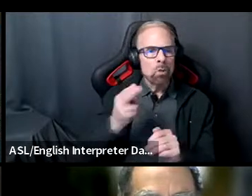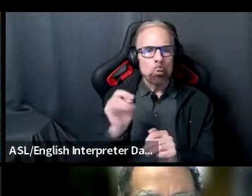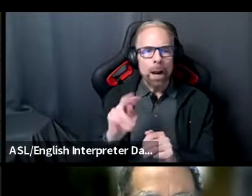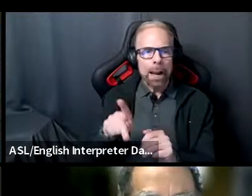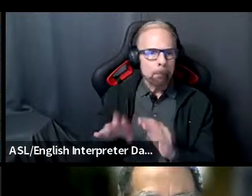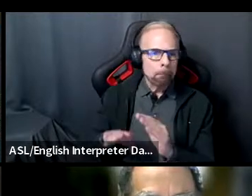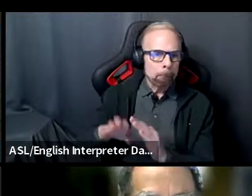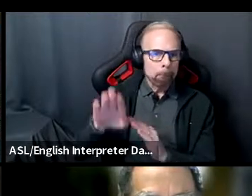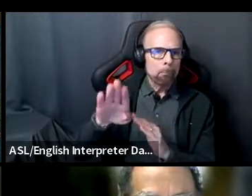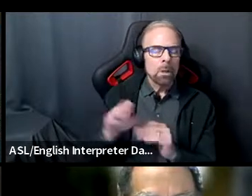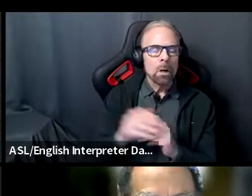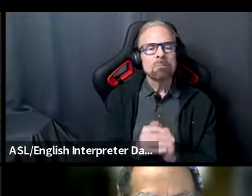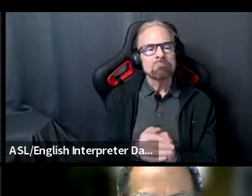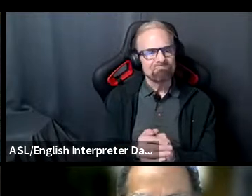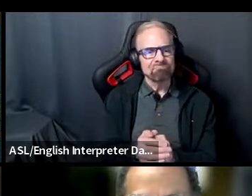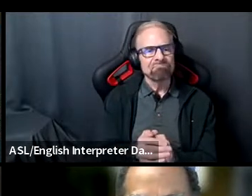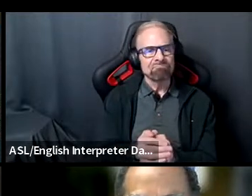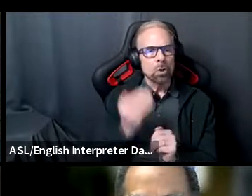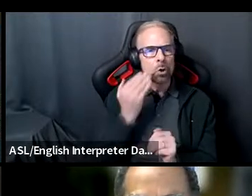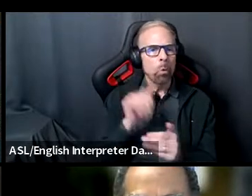I was in the right place.